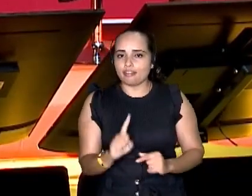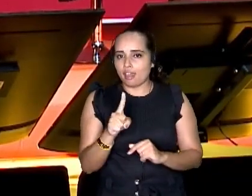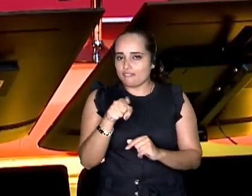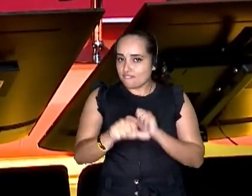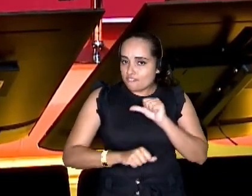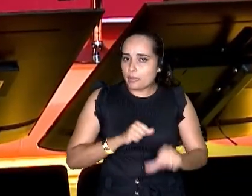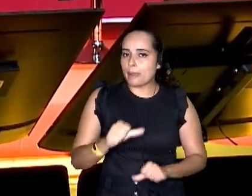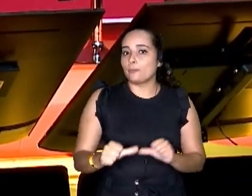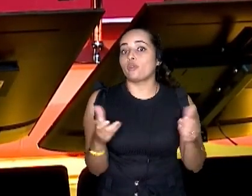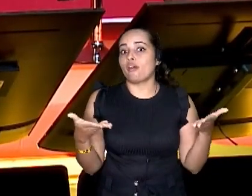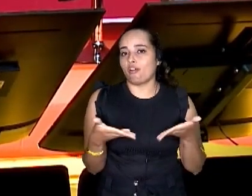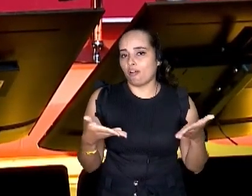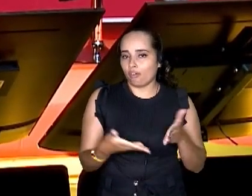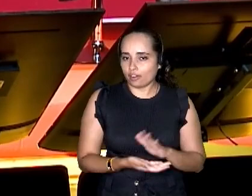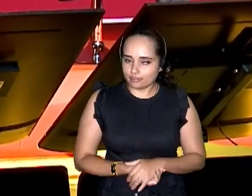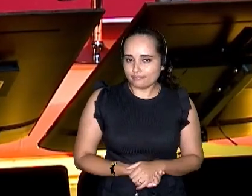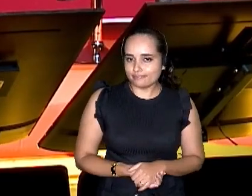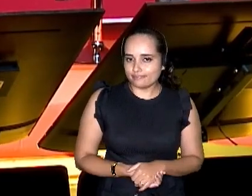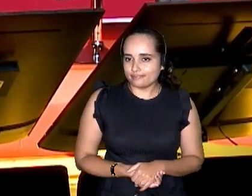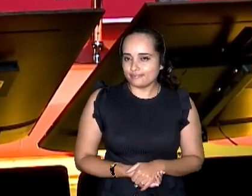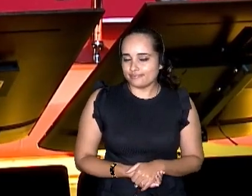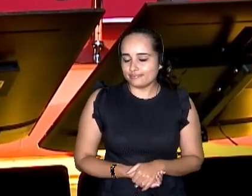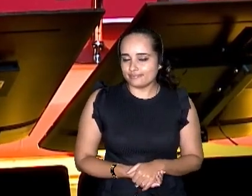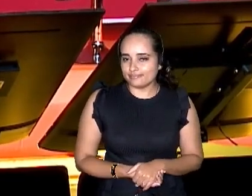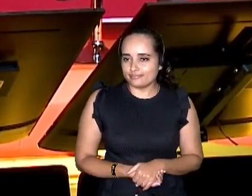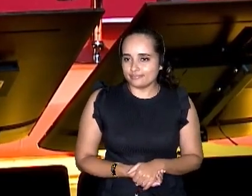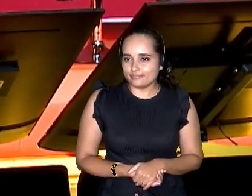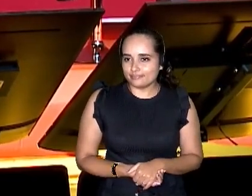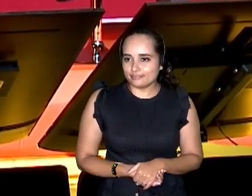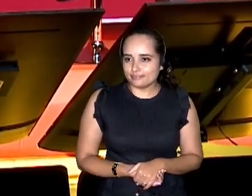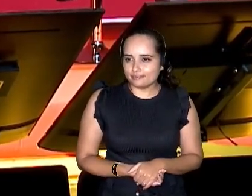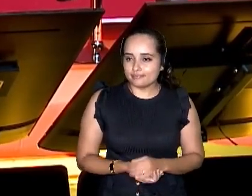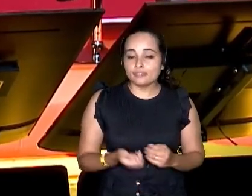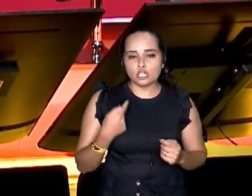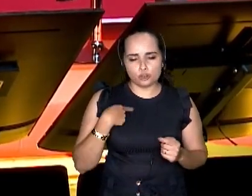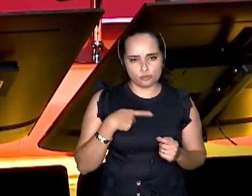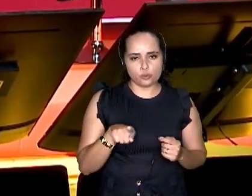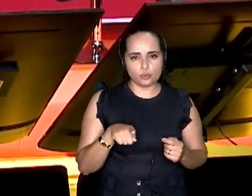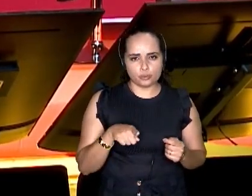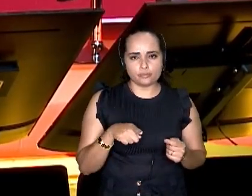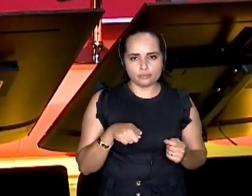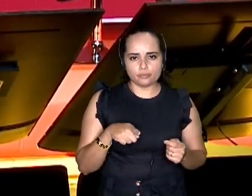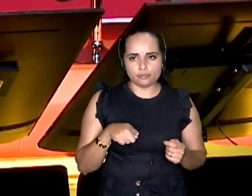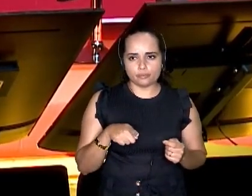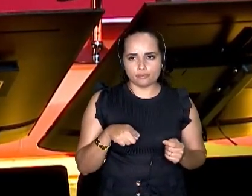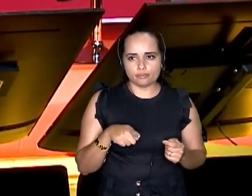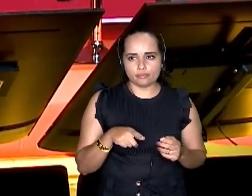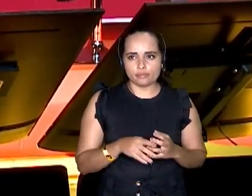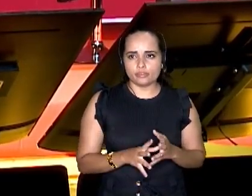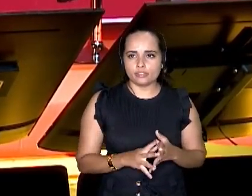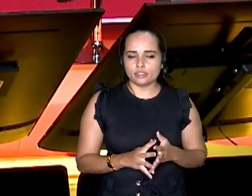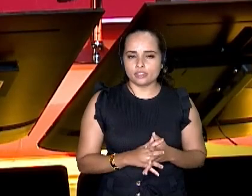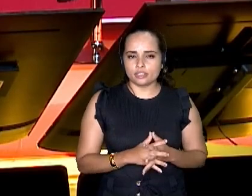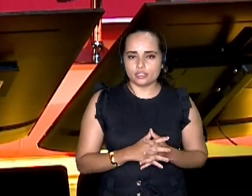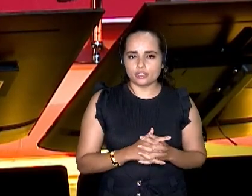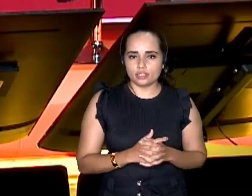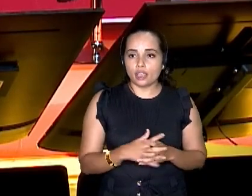Yeah, so I'm gonna use the time that we have,